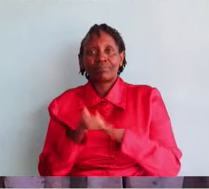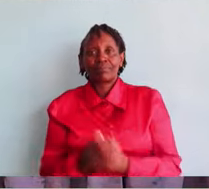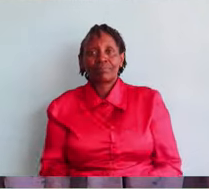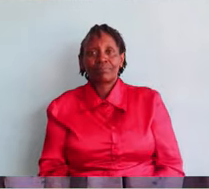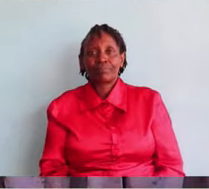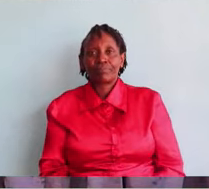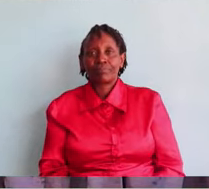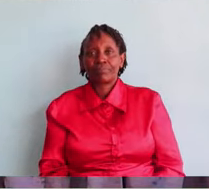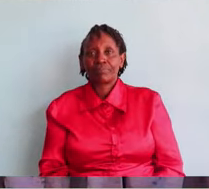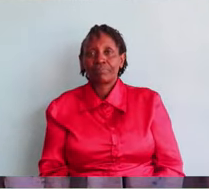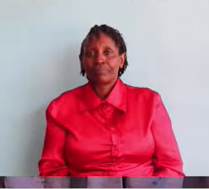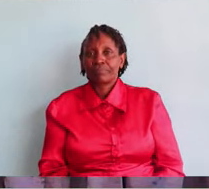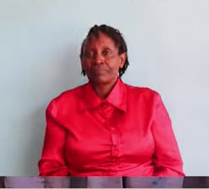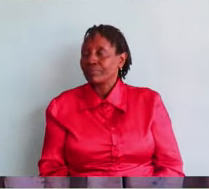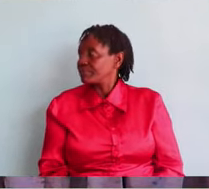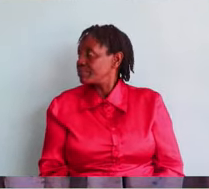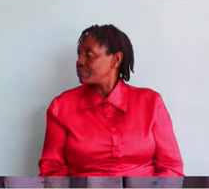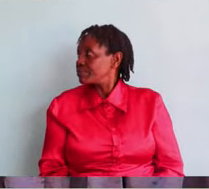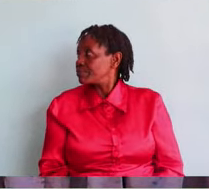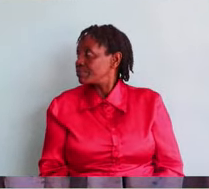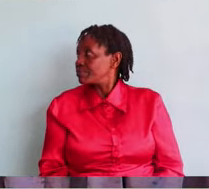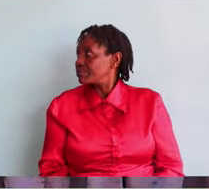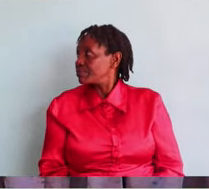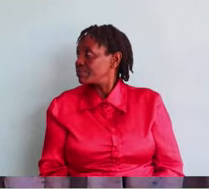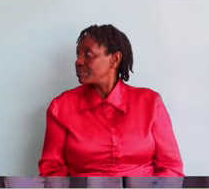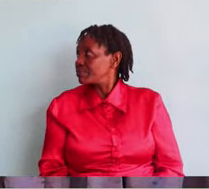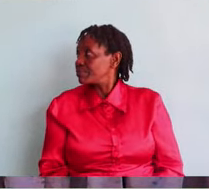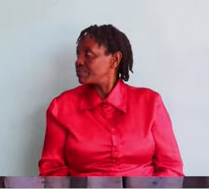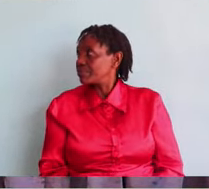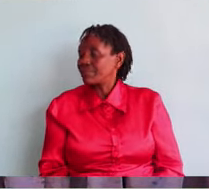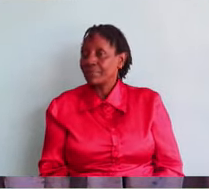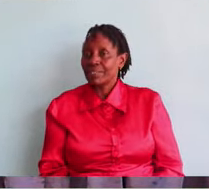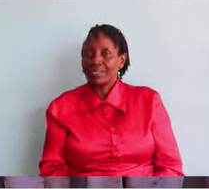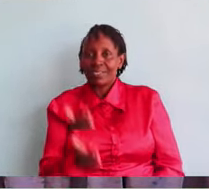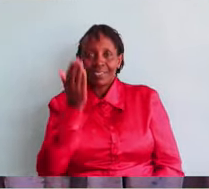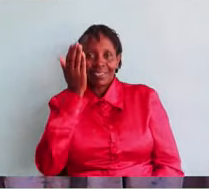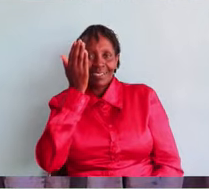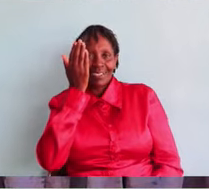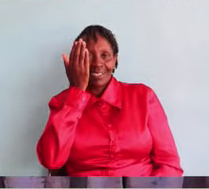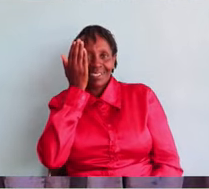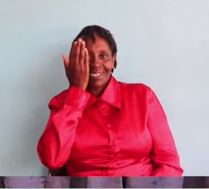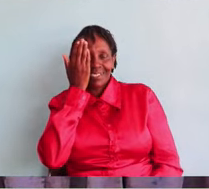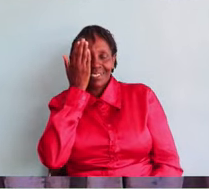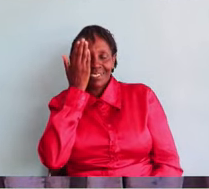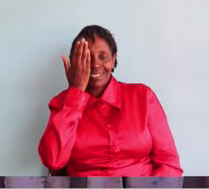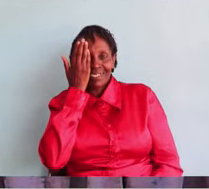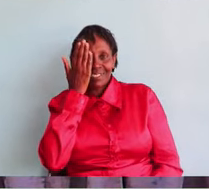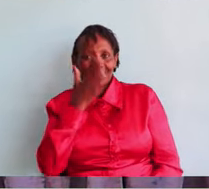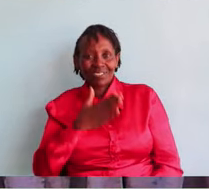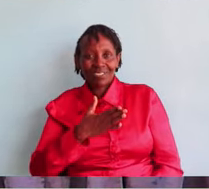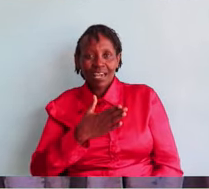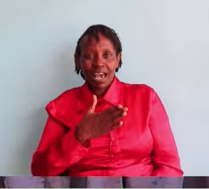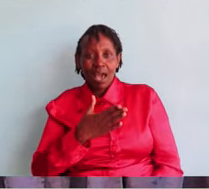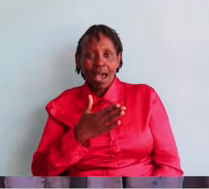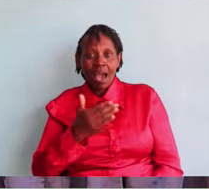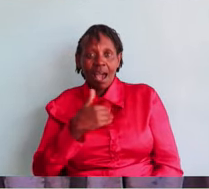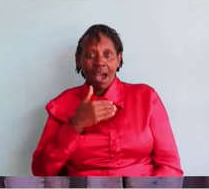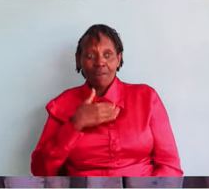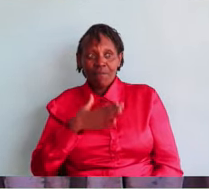I could mention that for those of you who may have been to Israel and visited a